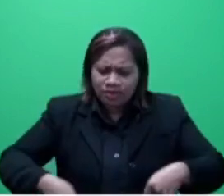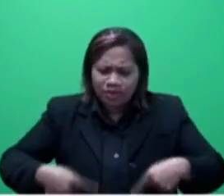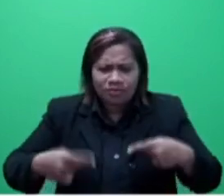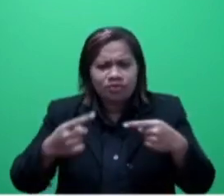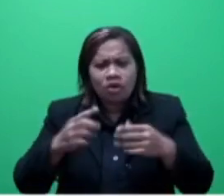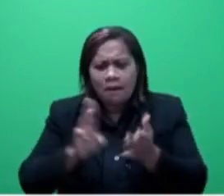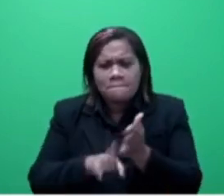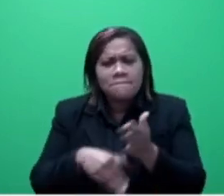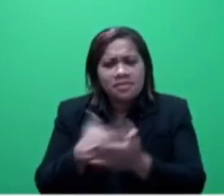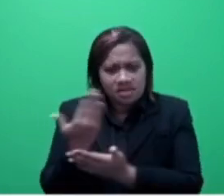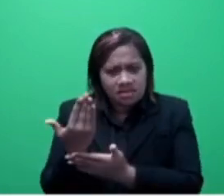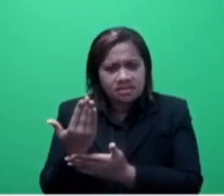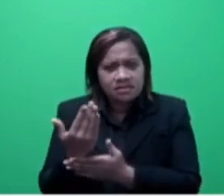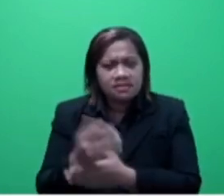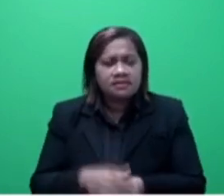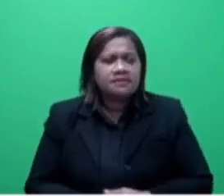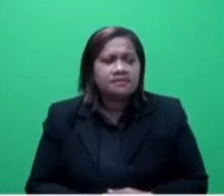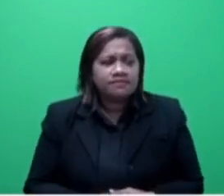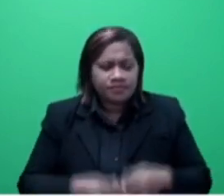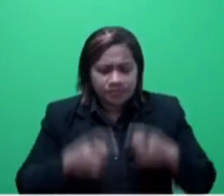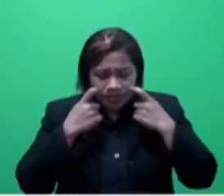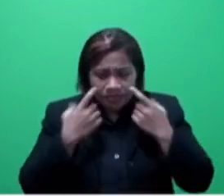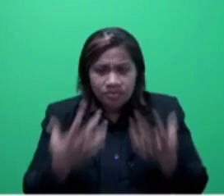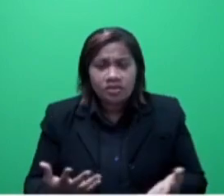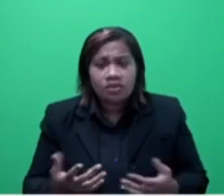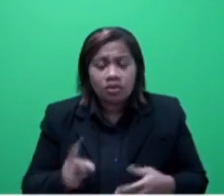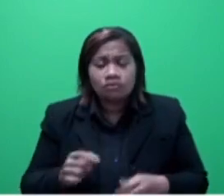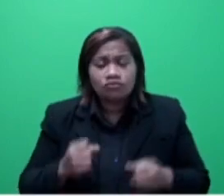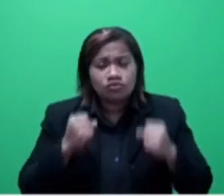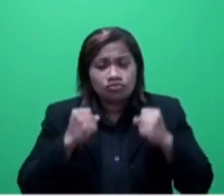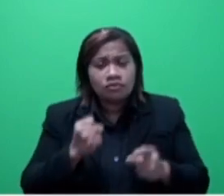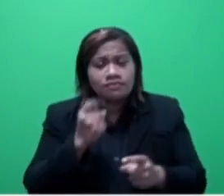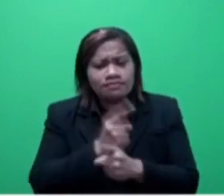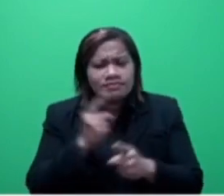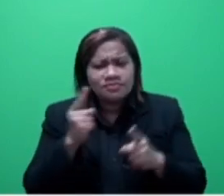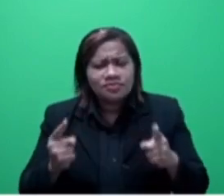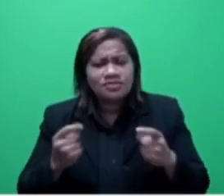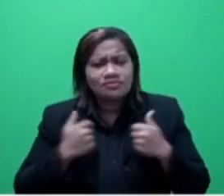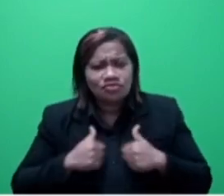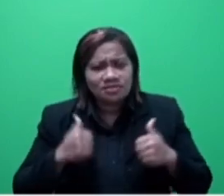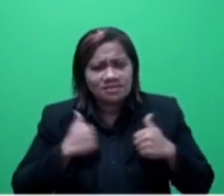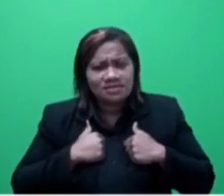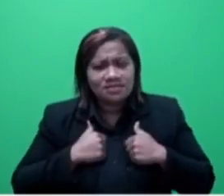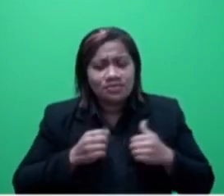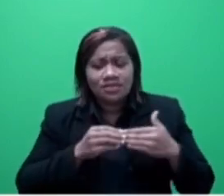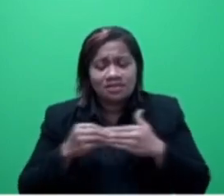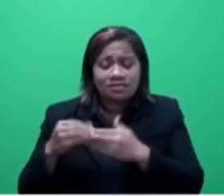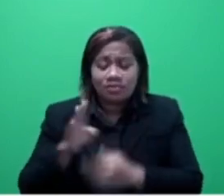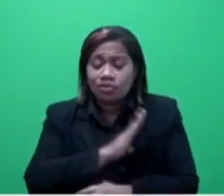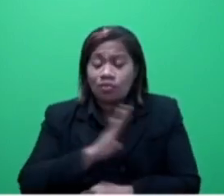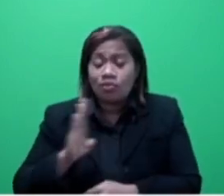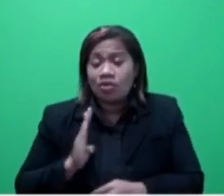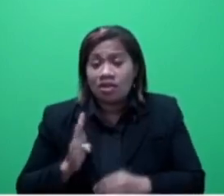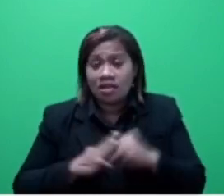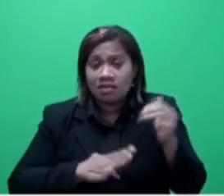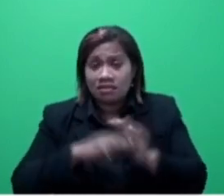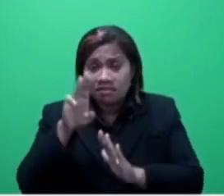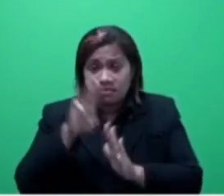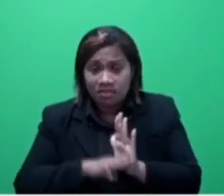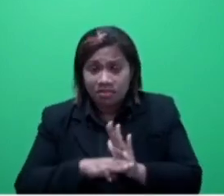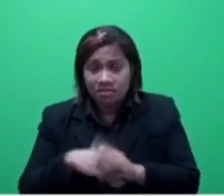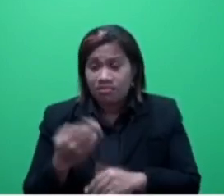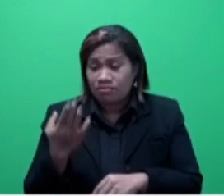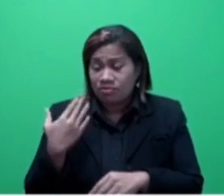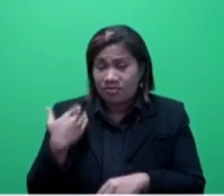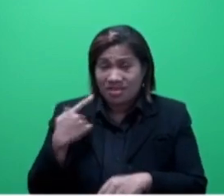just on Monday, signalling a strong governance practice which has been led by the board and the management. Previous guarantees provided to